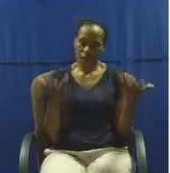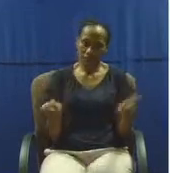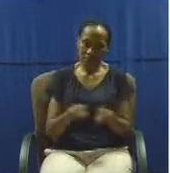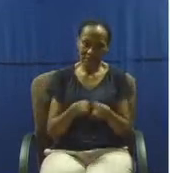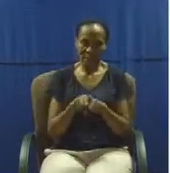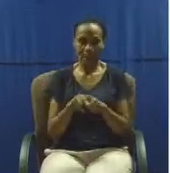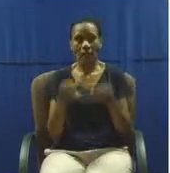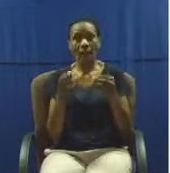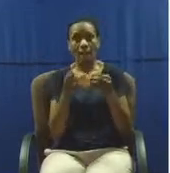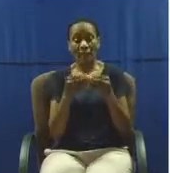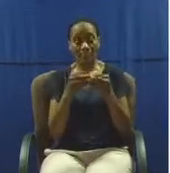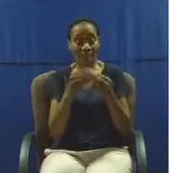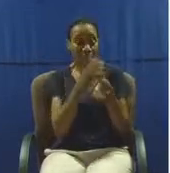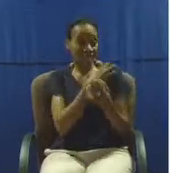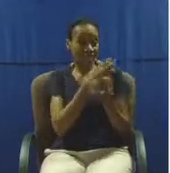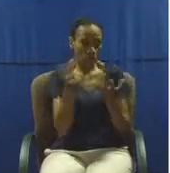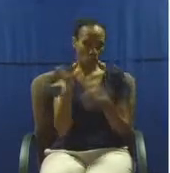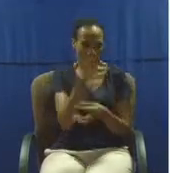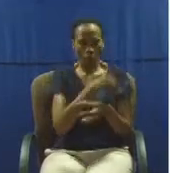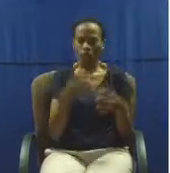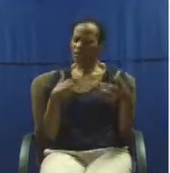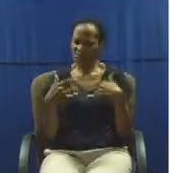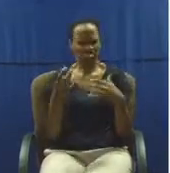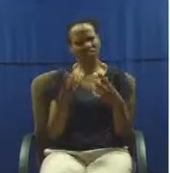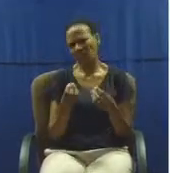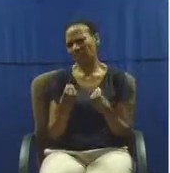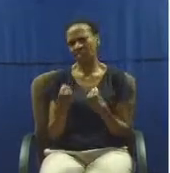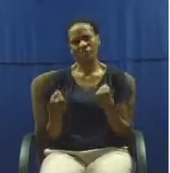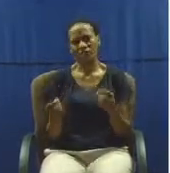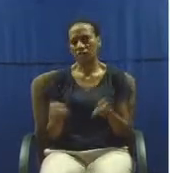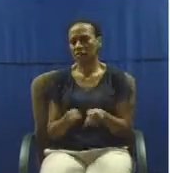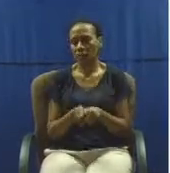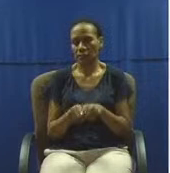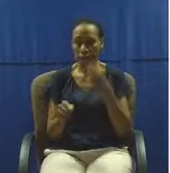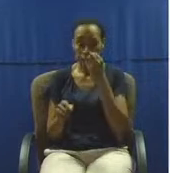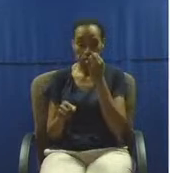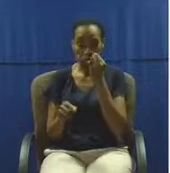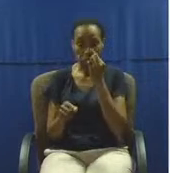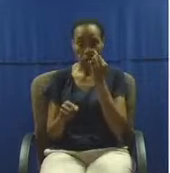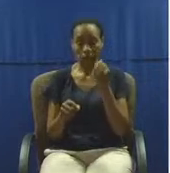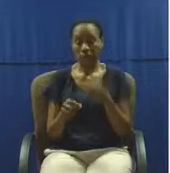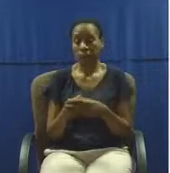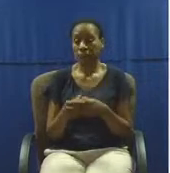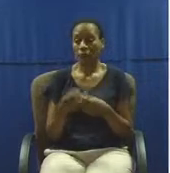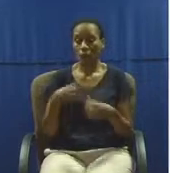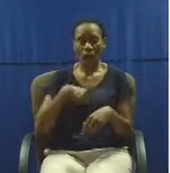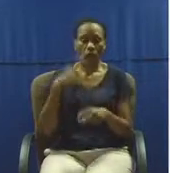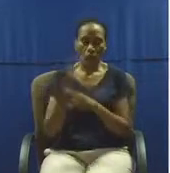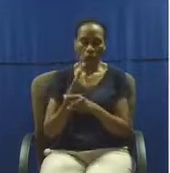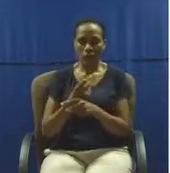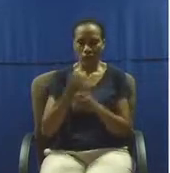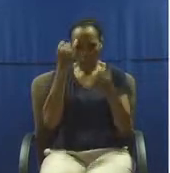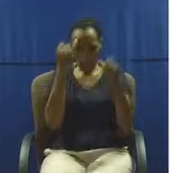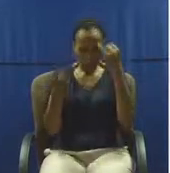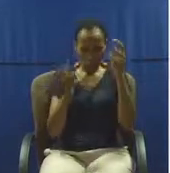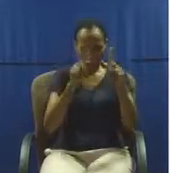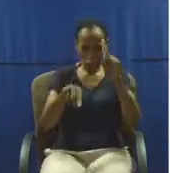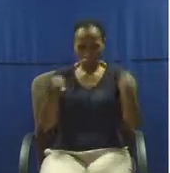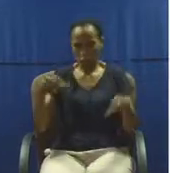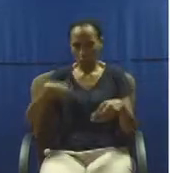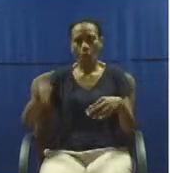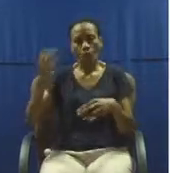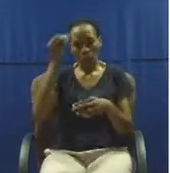fellow members of cabinet. So we have heard as we are hearing other people. But thank you very much for